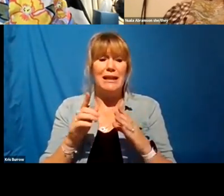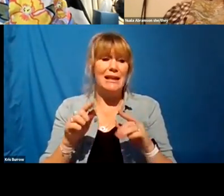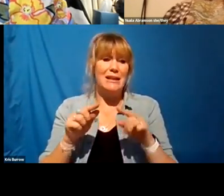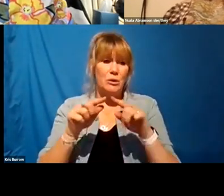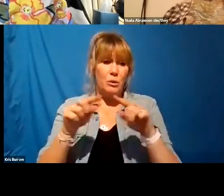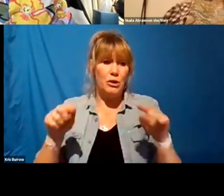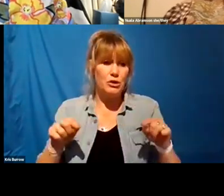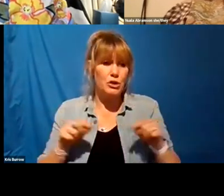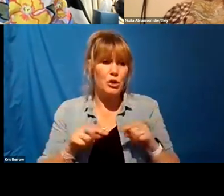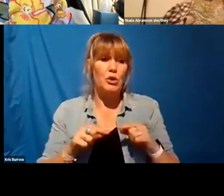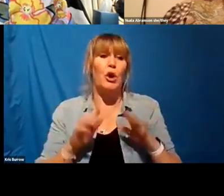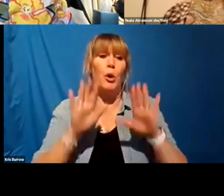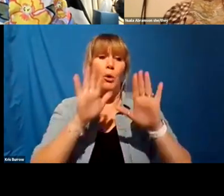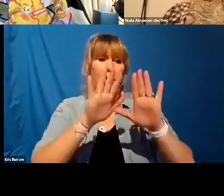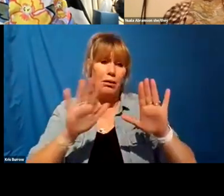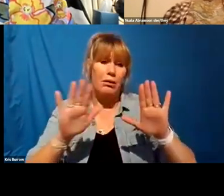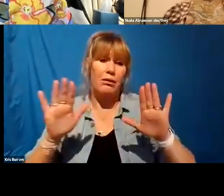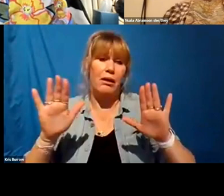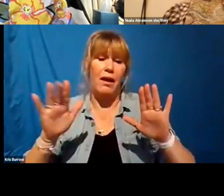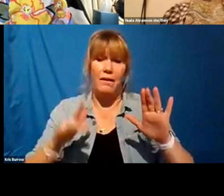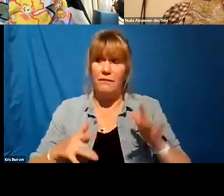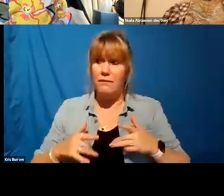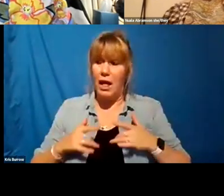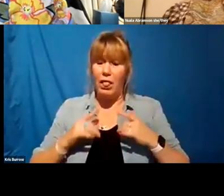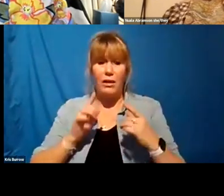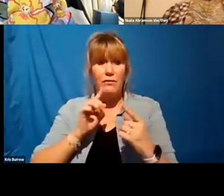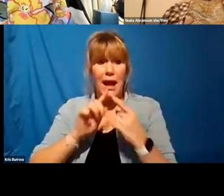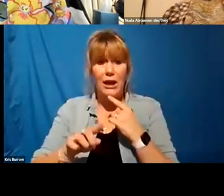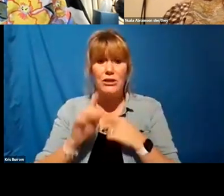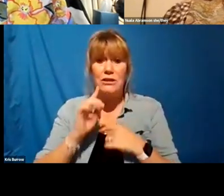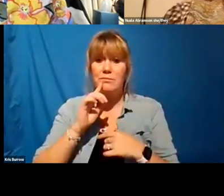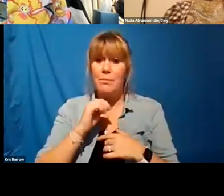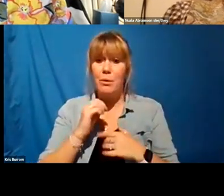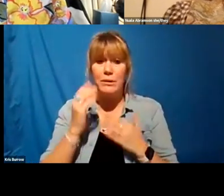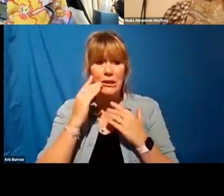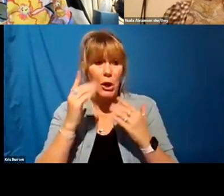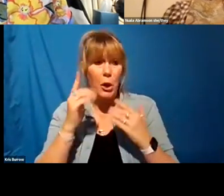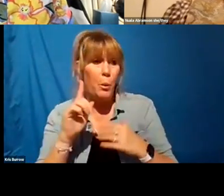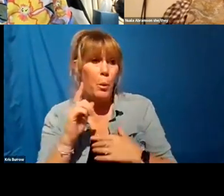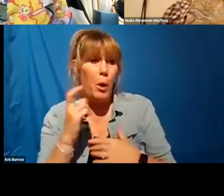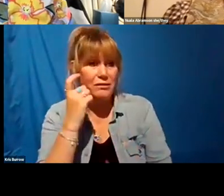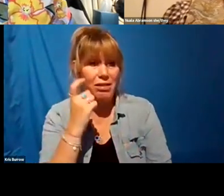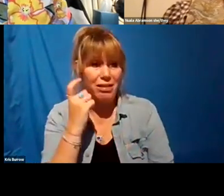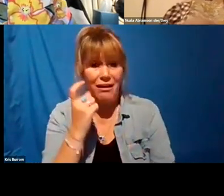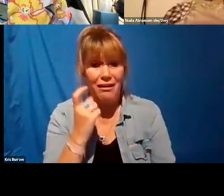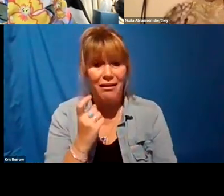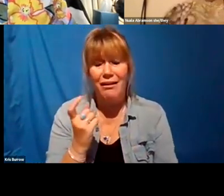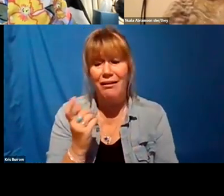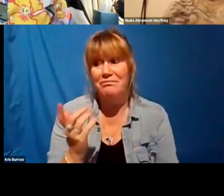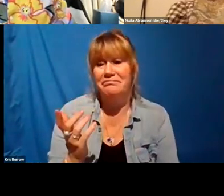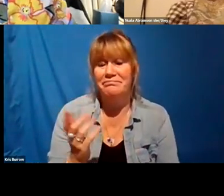I don't know, there's varying reactions. People mostly just didn't really know what to think about it.